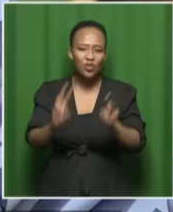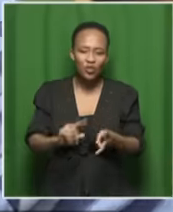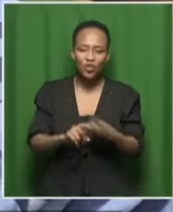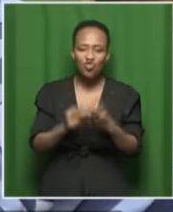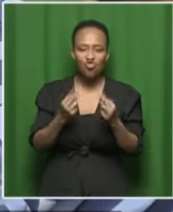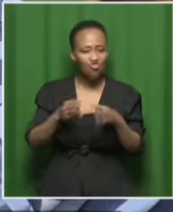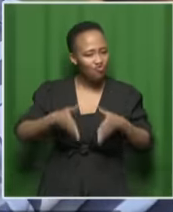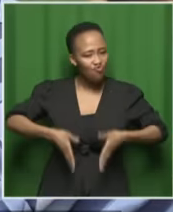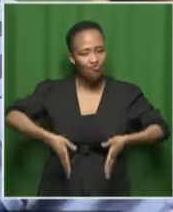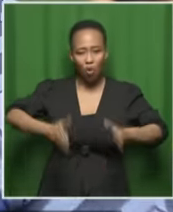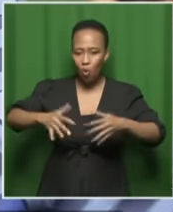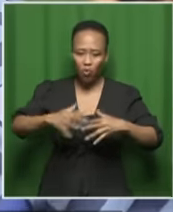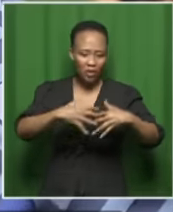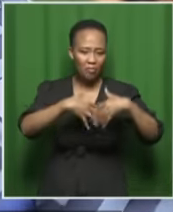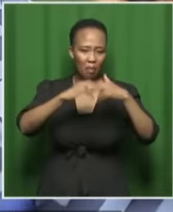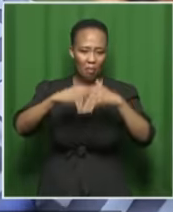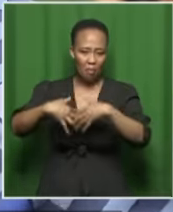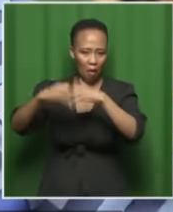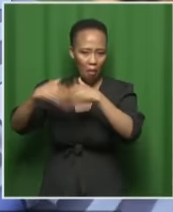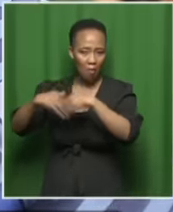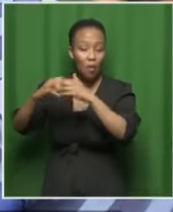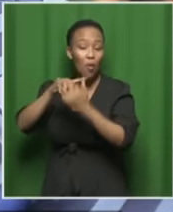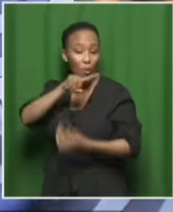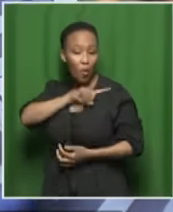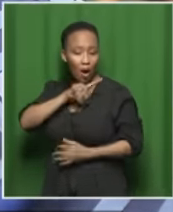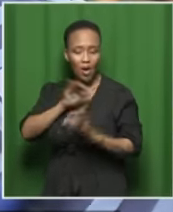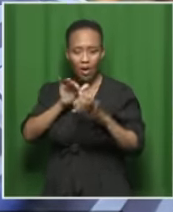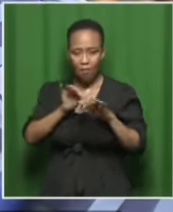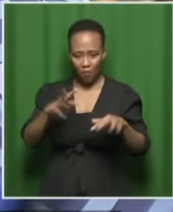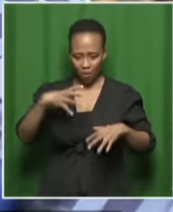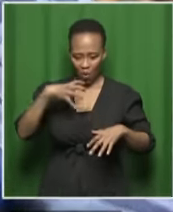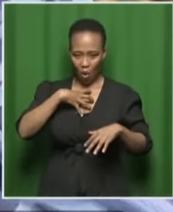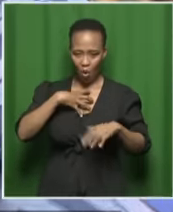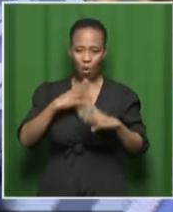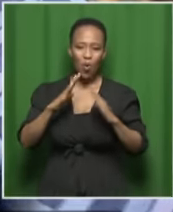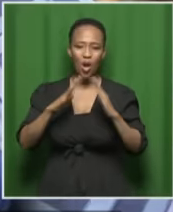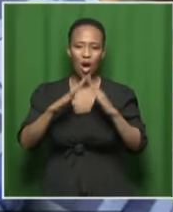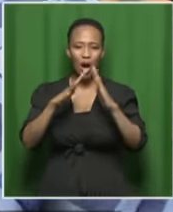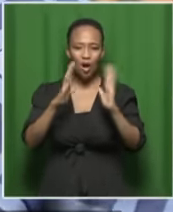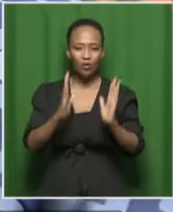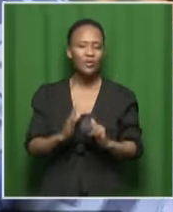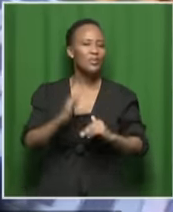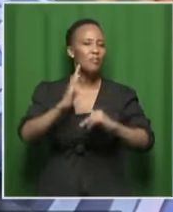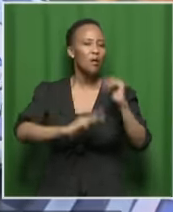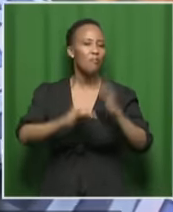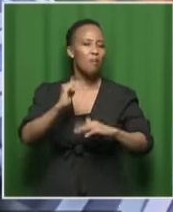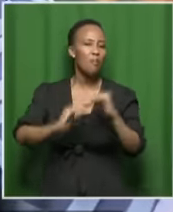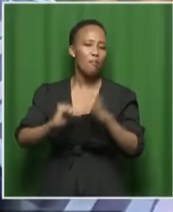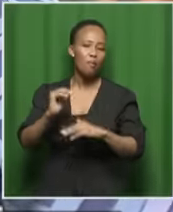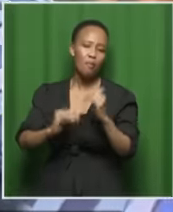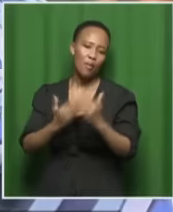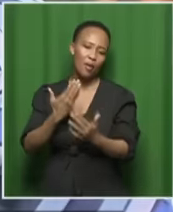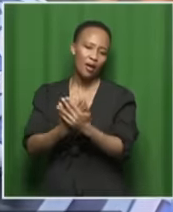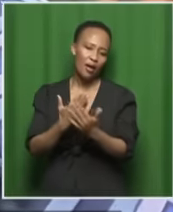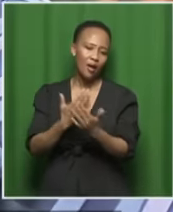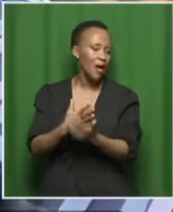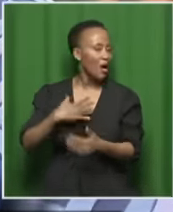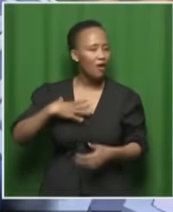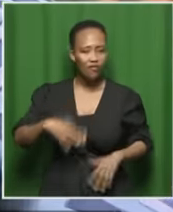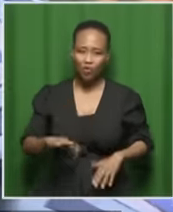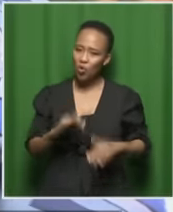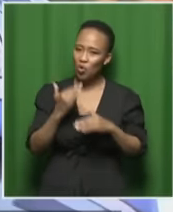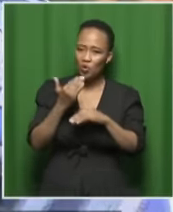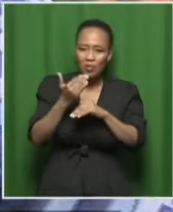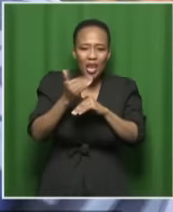so that people on their own can build their own houses, which I really believe is empowering, rather than be restricted to an RDP houses that may be small